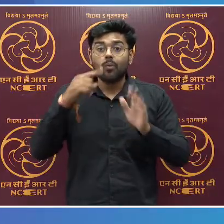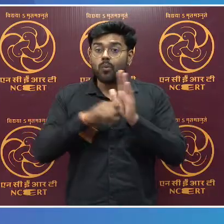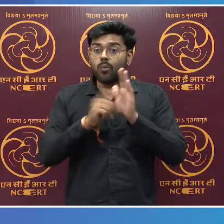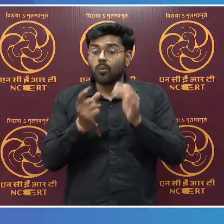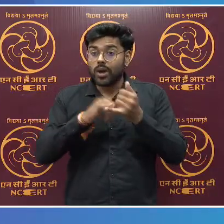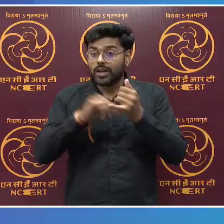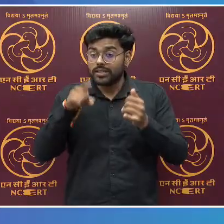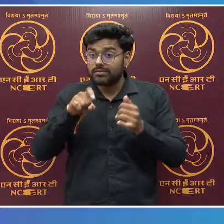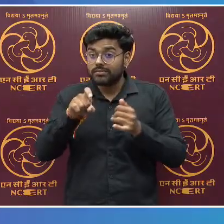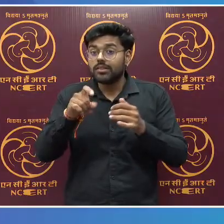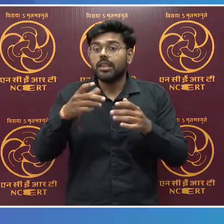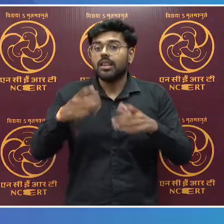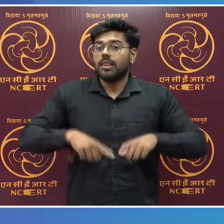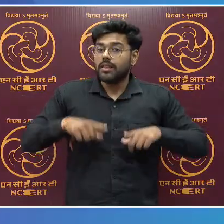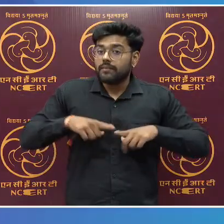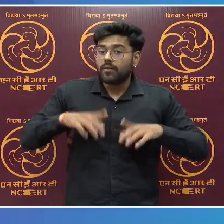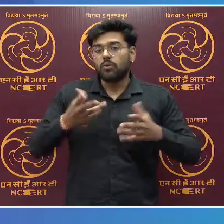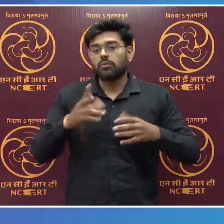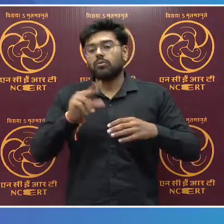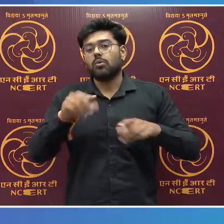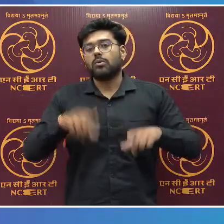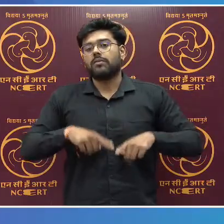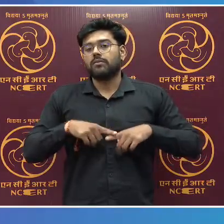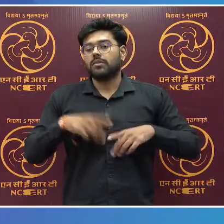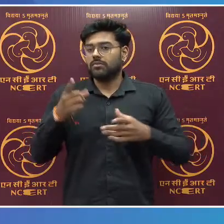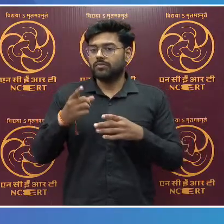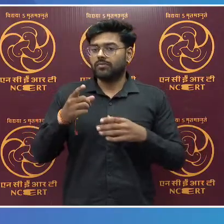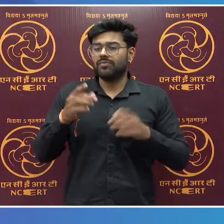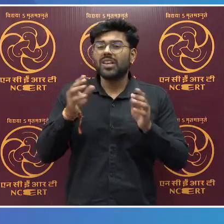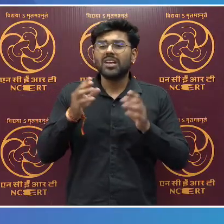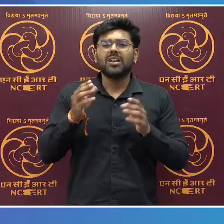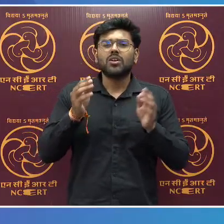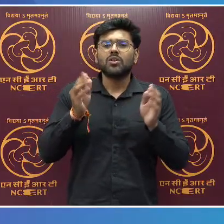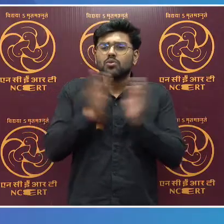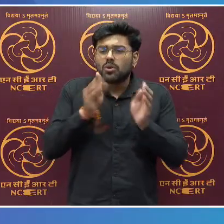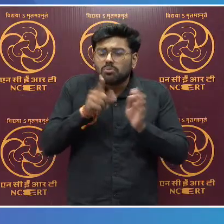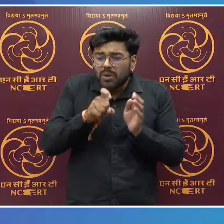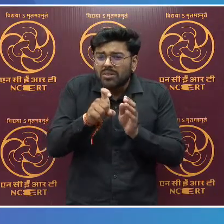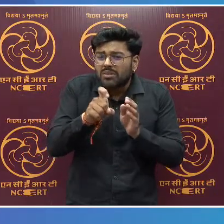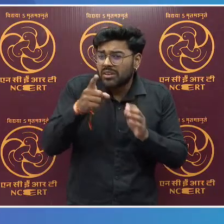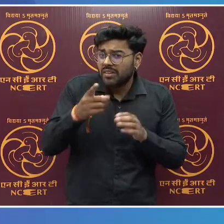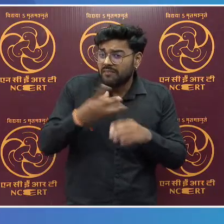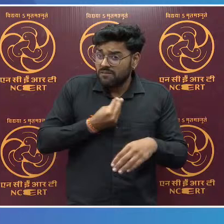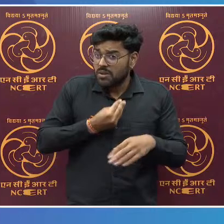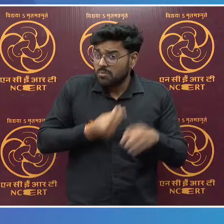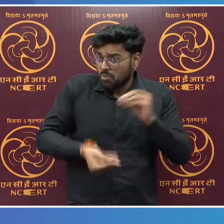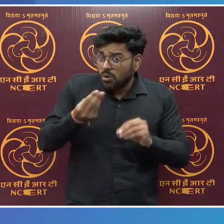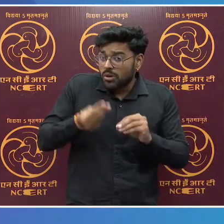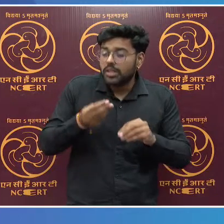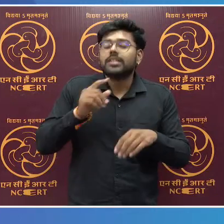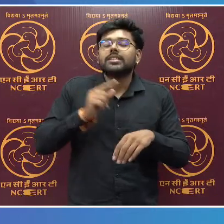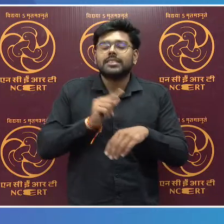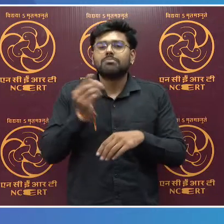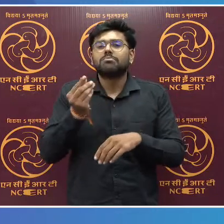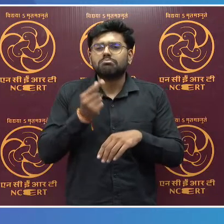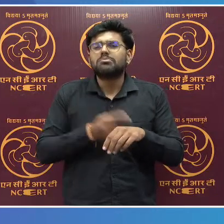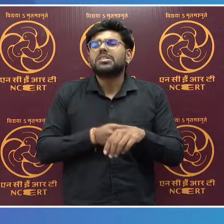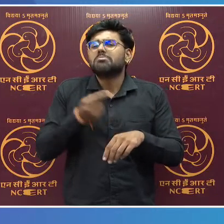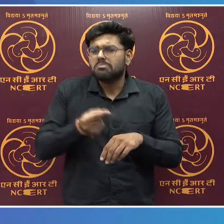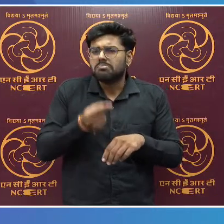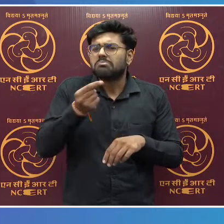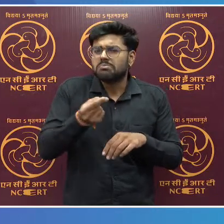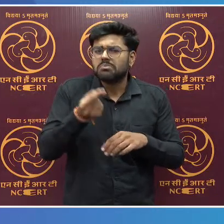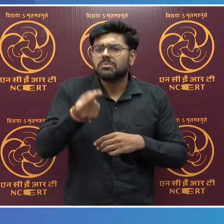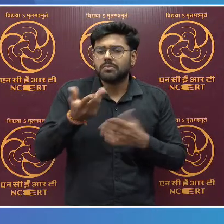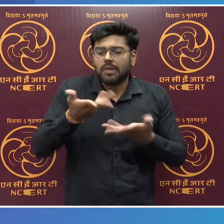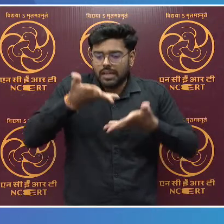a non-living. So, in that case, do we need to fear microorganisms? Sometimes. So, that's what we